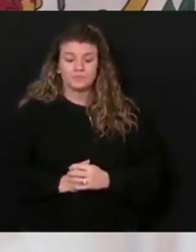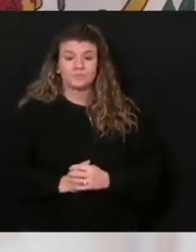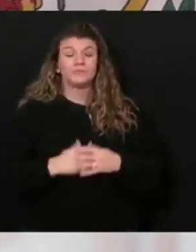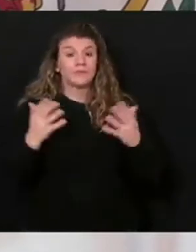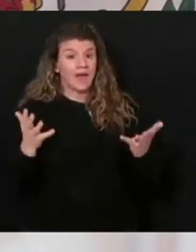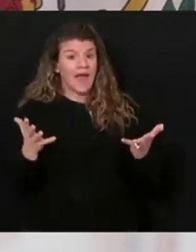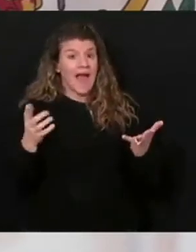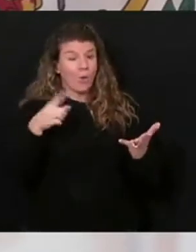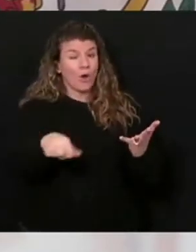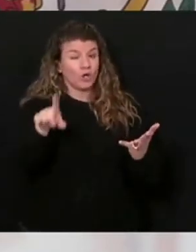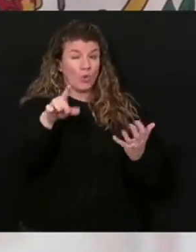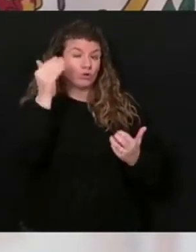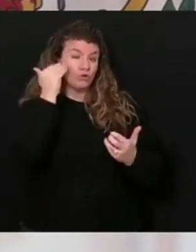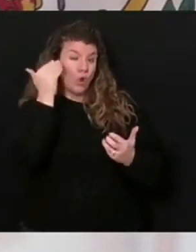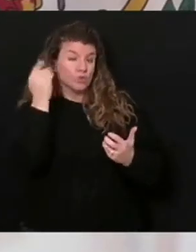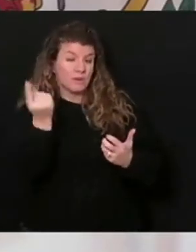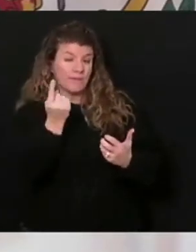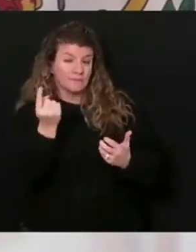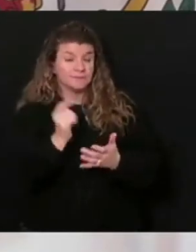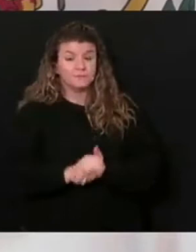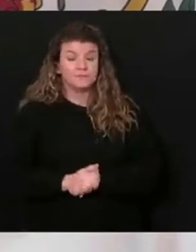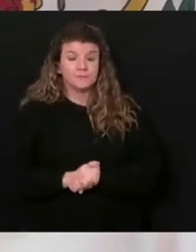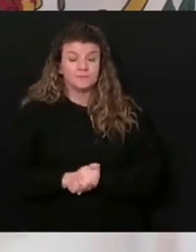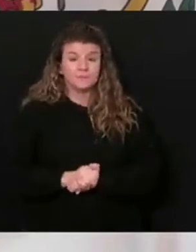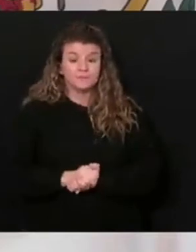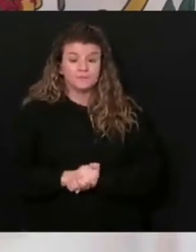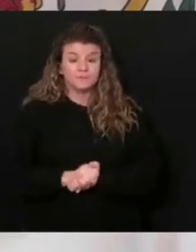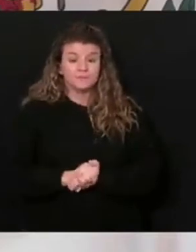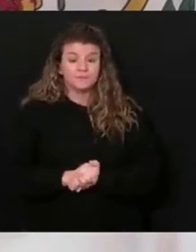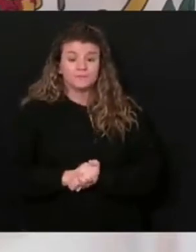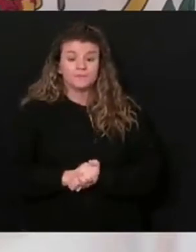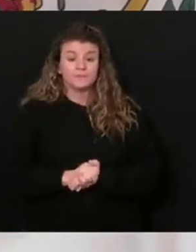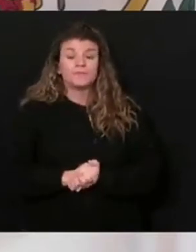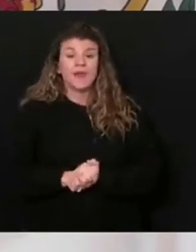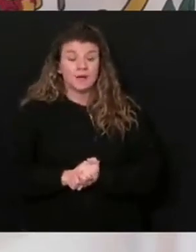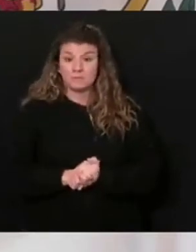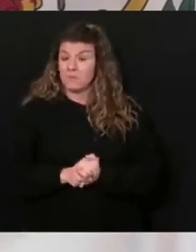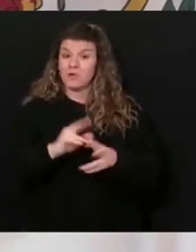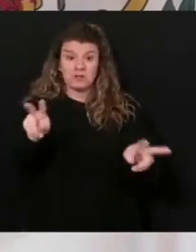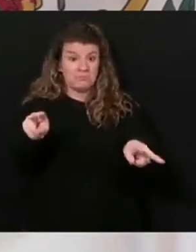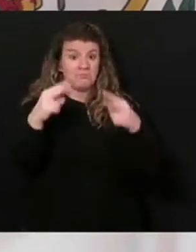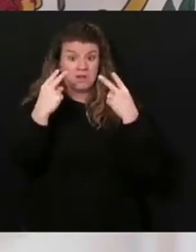I want you to know this. Man, I want you to know this loud and clear.